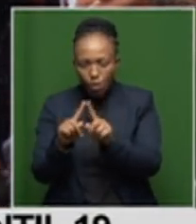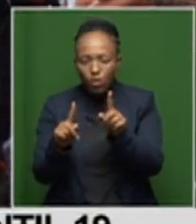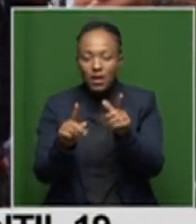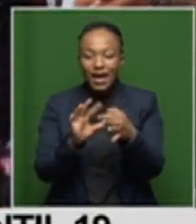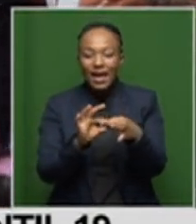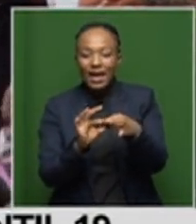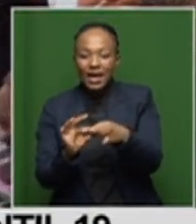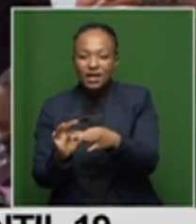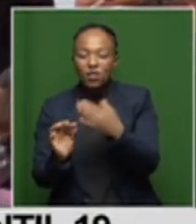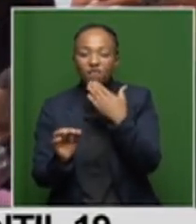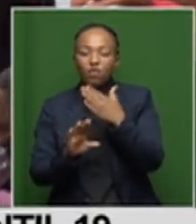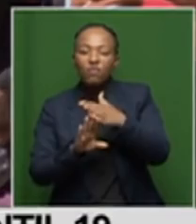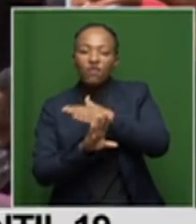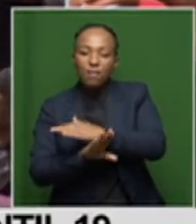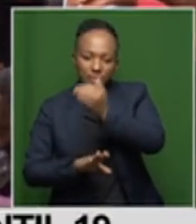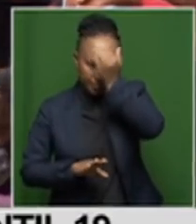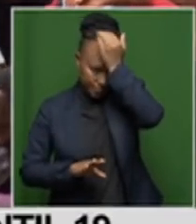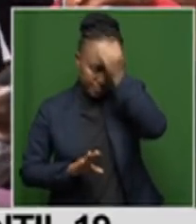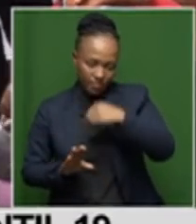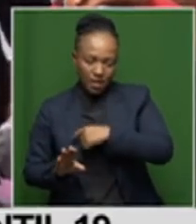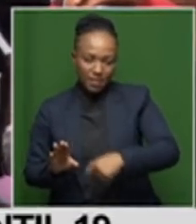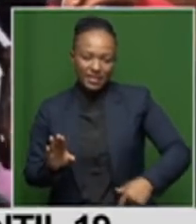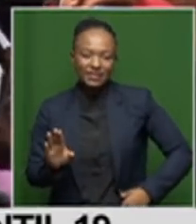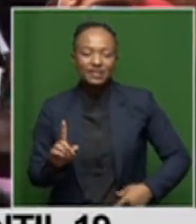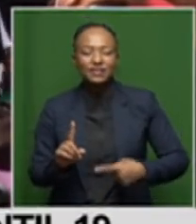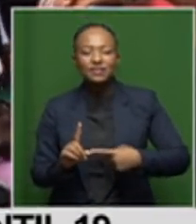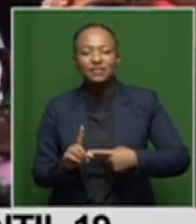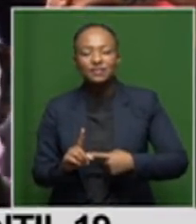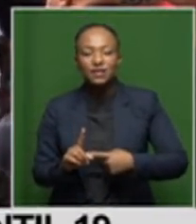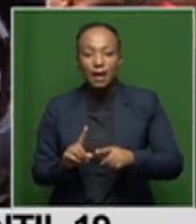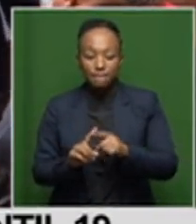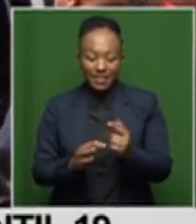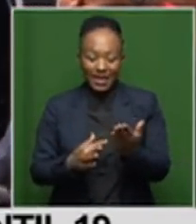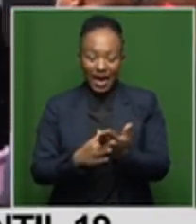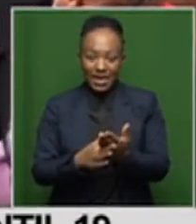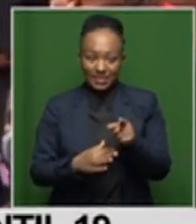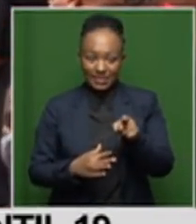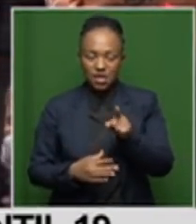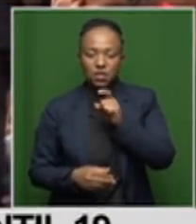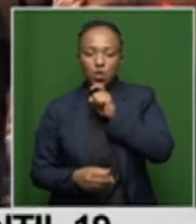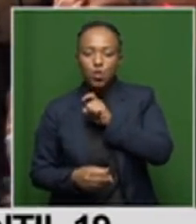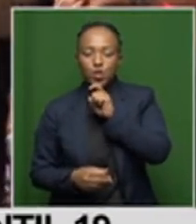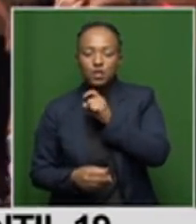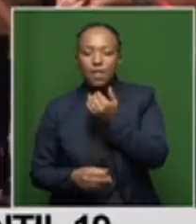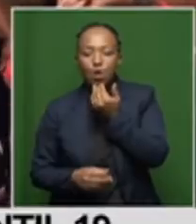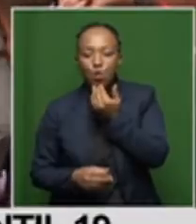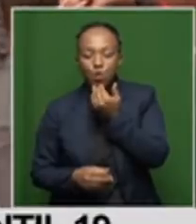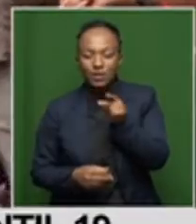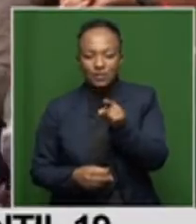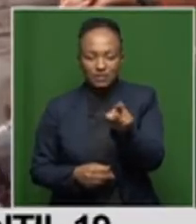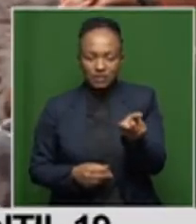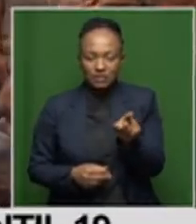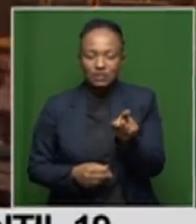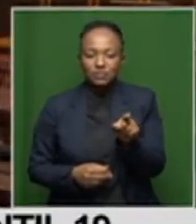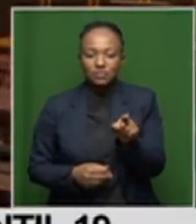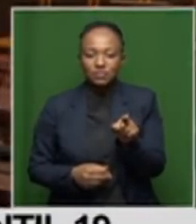specifically to the former president, but this is the case which is being used by those who perhaps